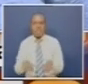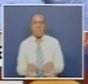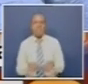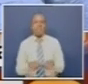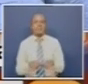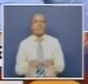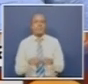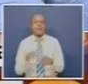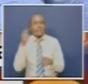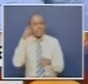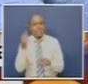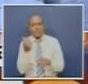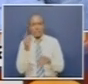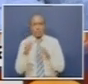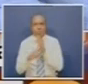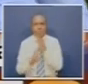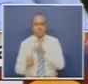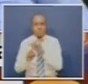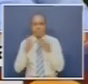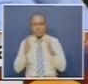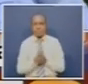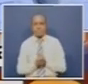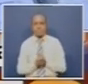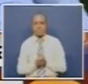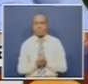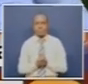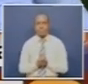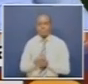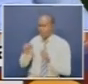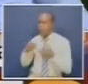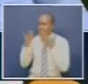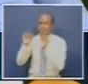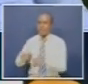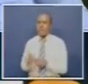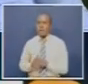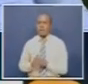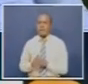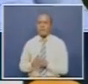Those were his exact words. I think a few names were floated. Hussein, I can respond to that.